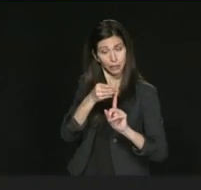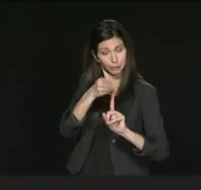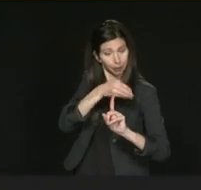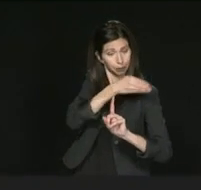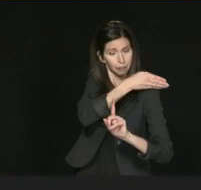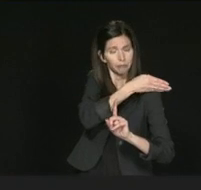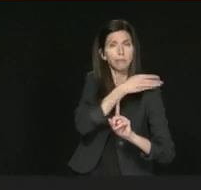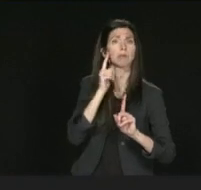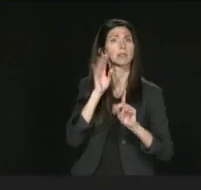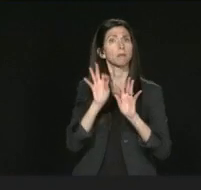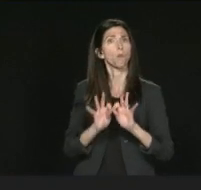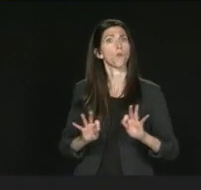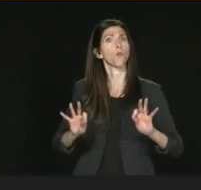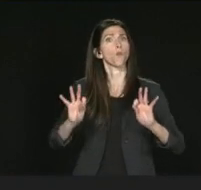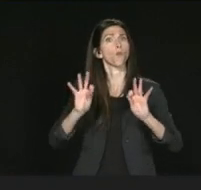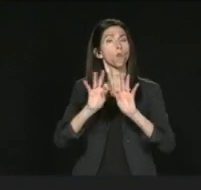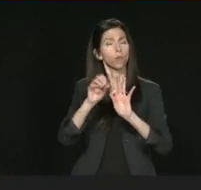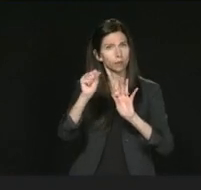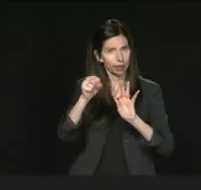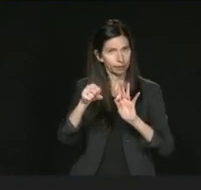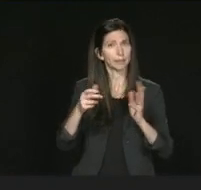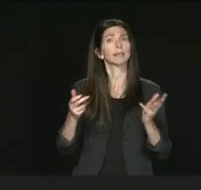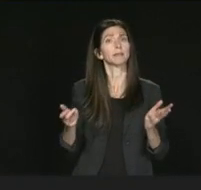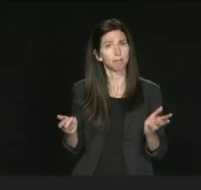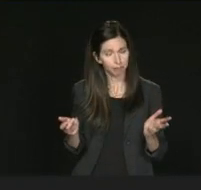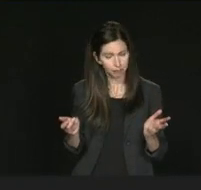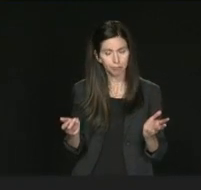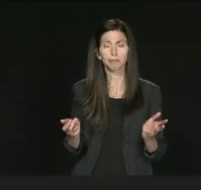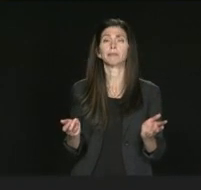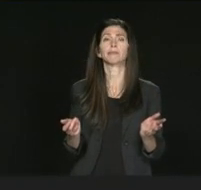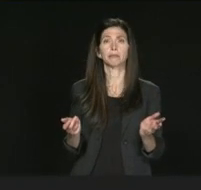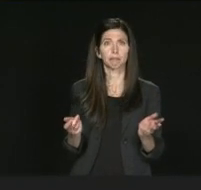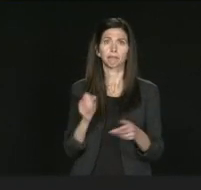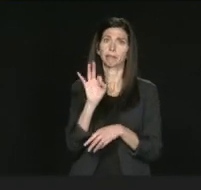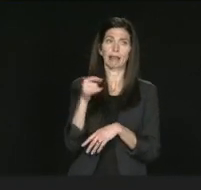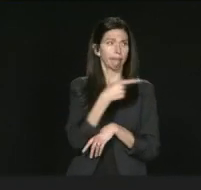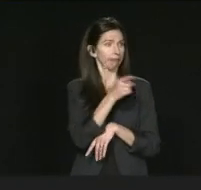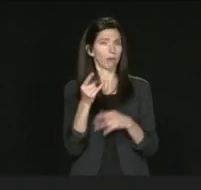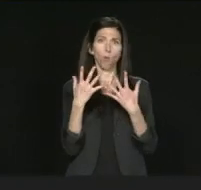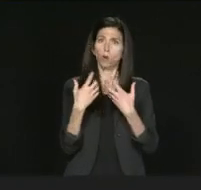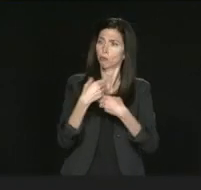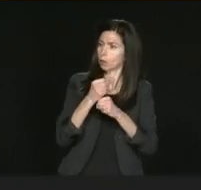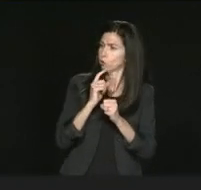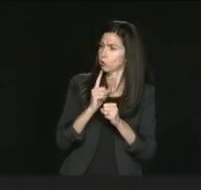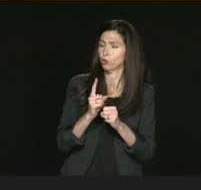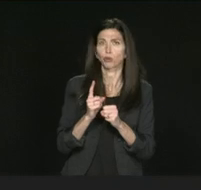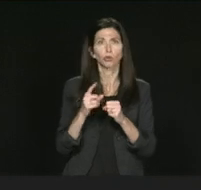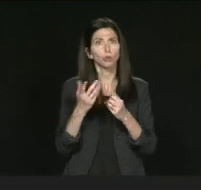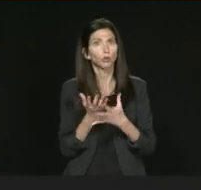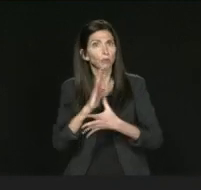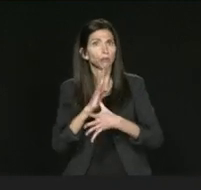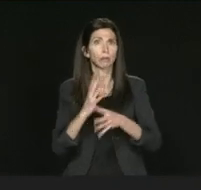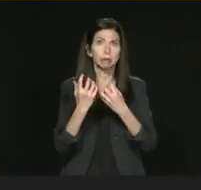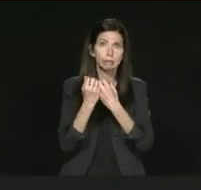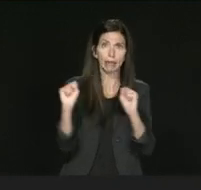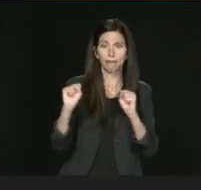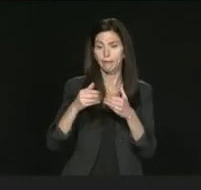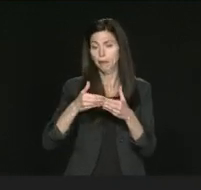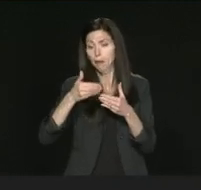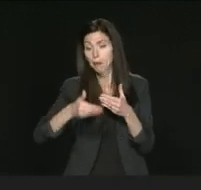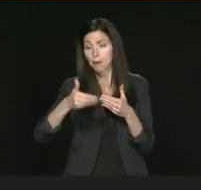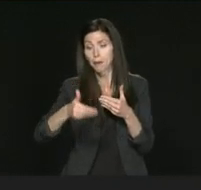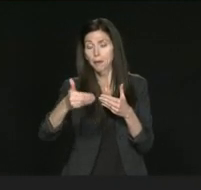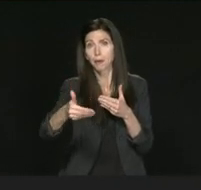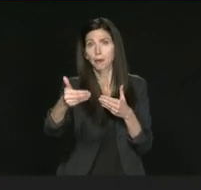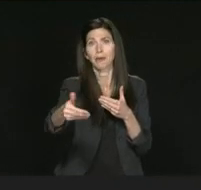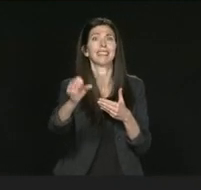public health measure as we go into the next phase or next steps of living with COVID-19.